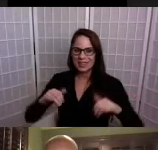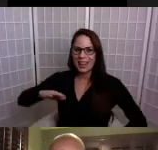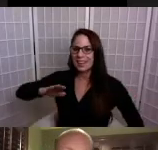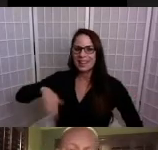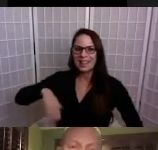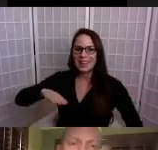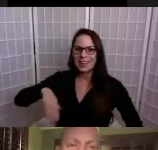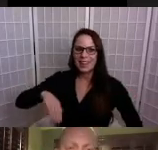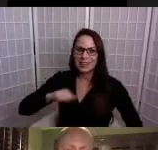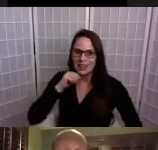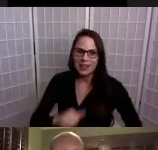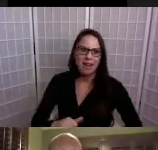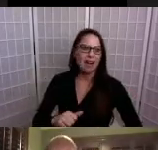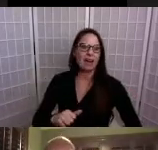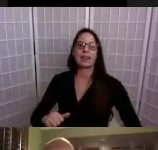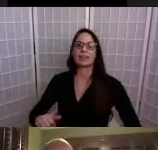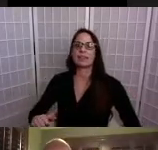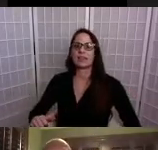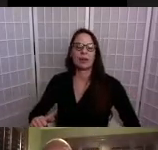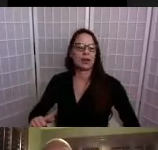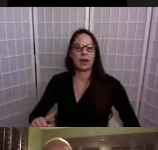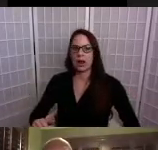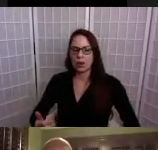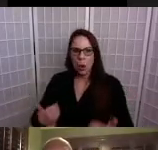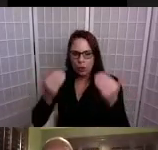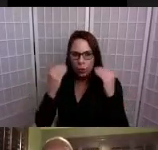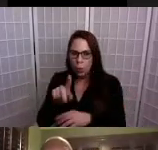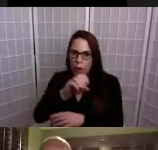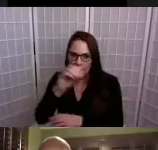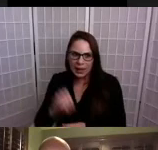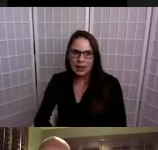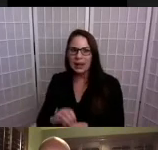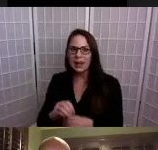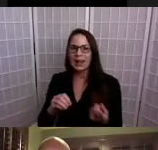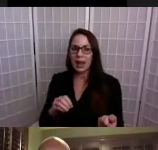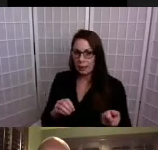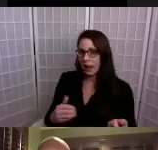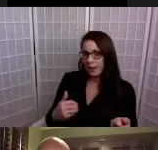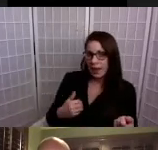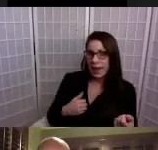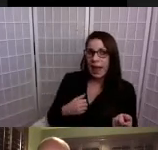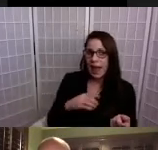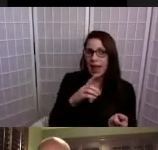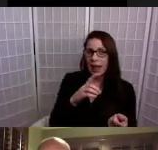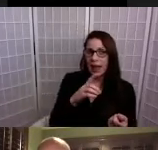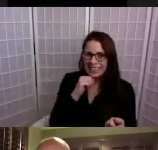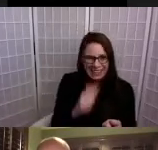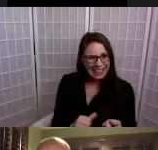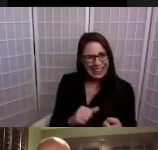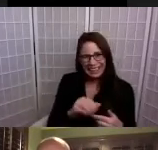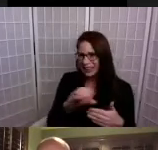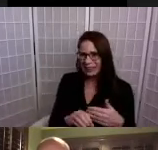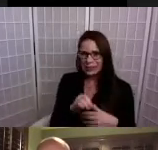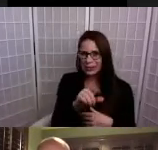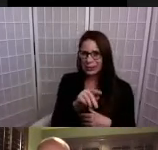overwhelmingly swaying conclusion. Basically, there's inconclusive data on the efficacy of these biologics. Again, that doesn't mean they don't